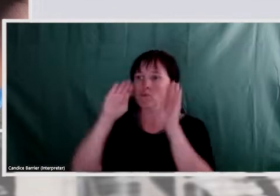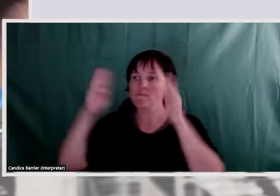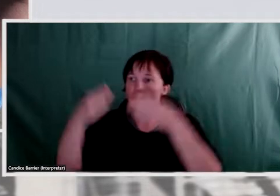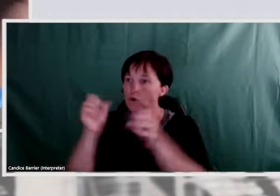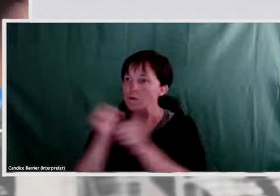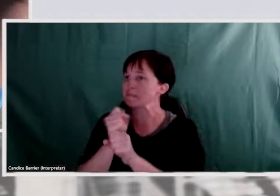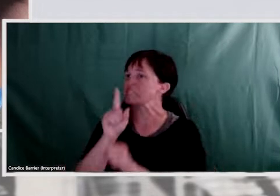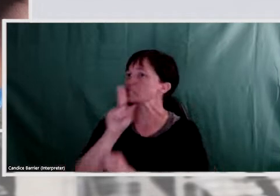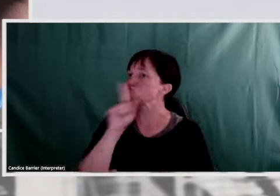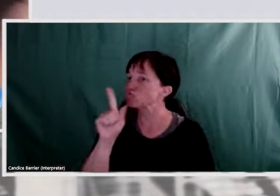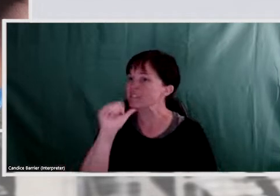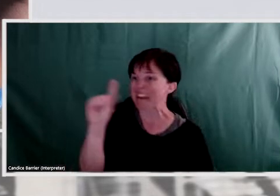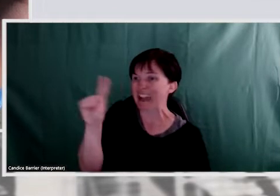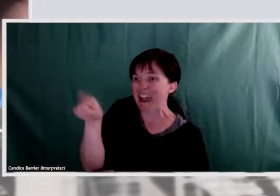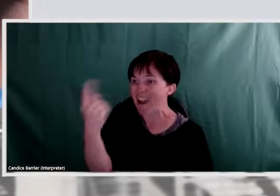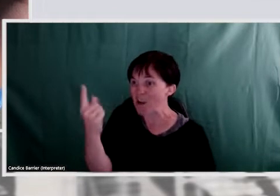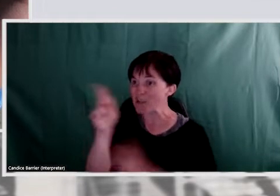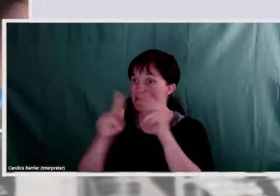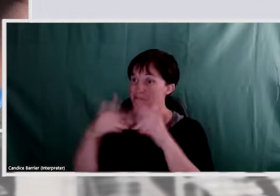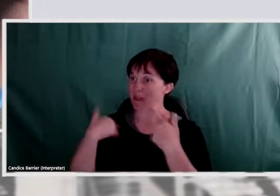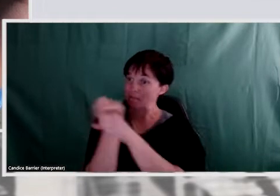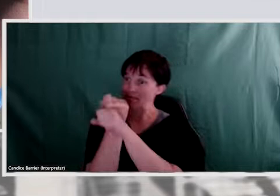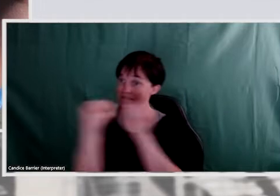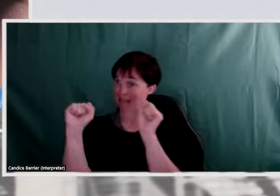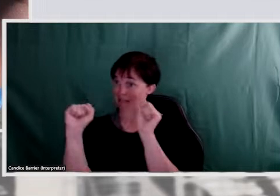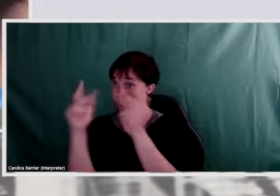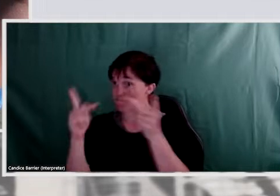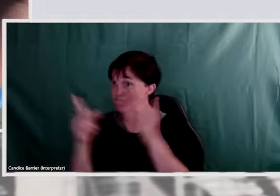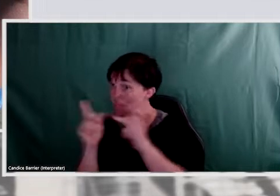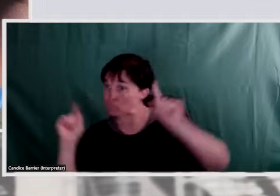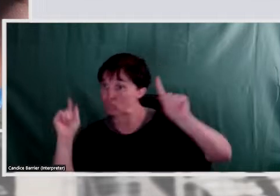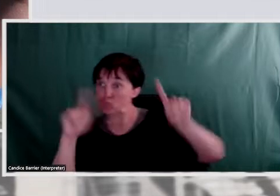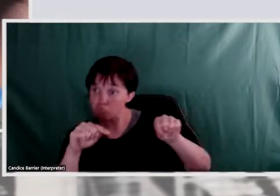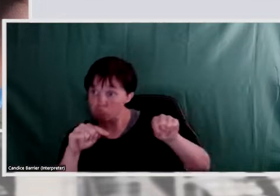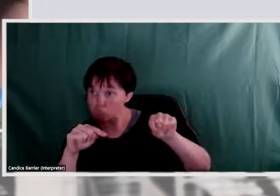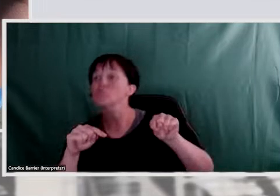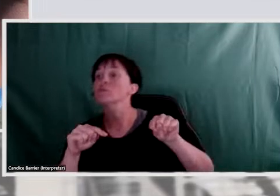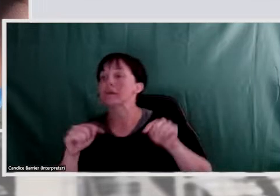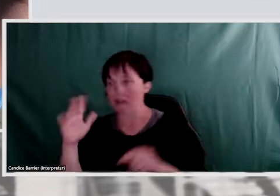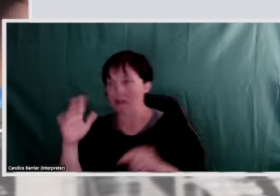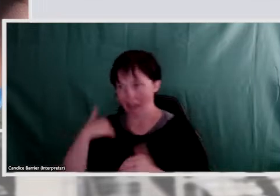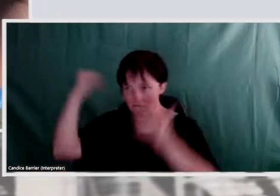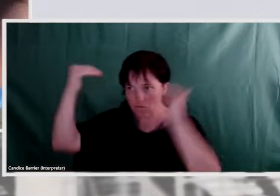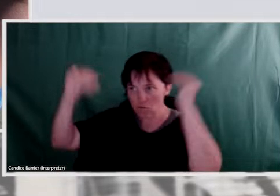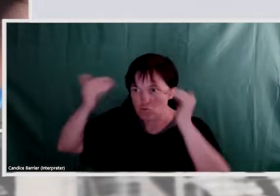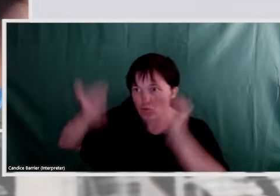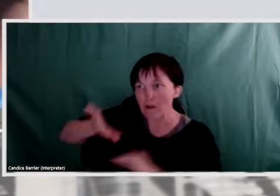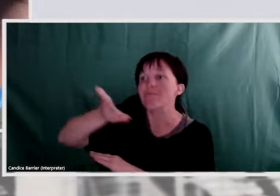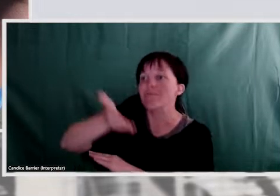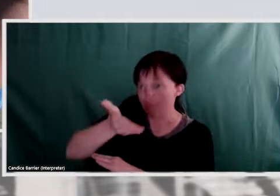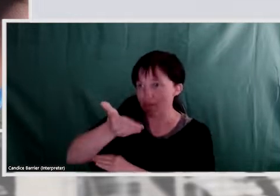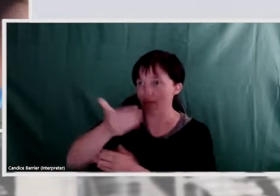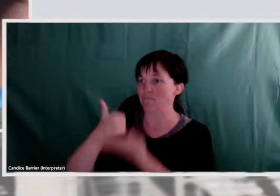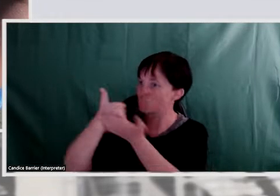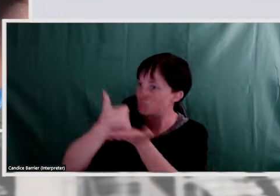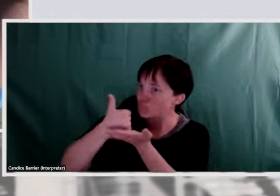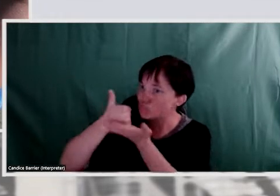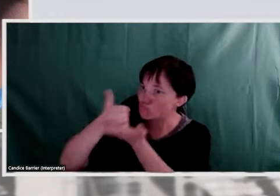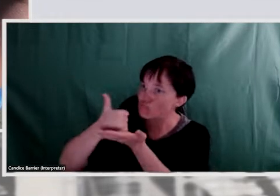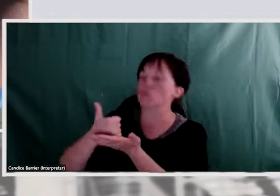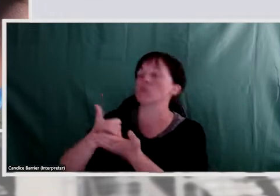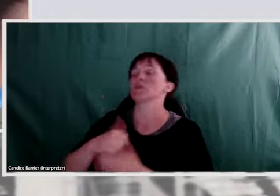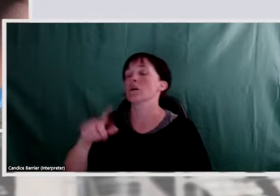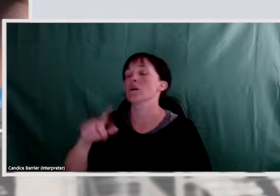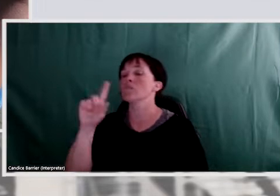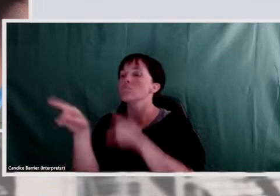that not only do young people have a safe place to be and caring adults there that are engaging with them, but that we are